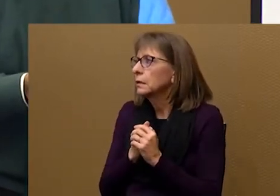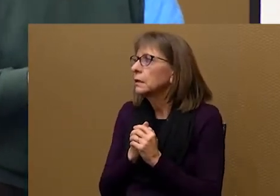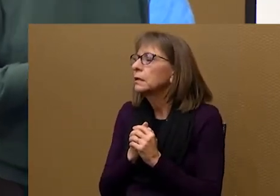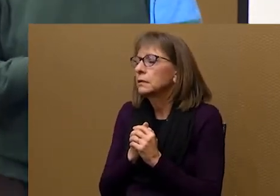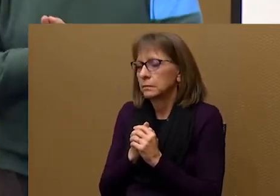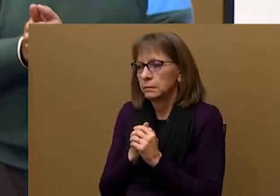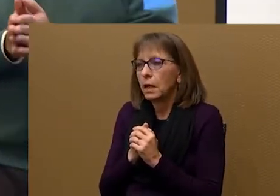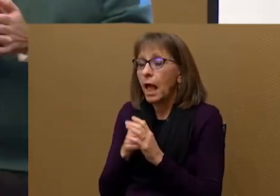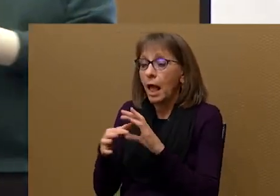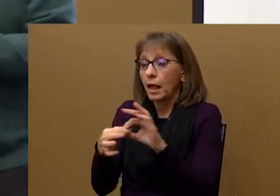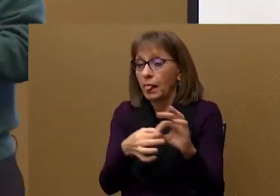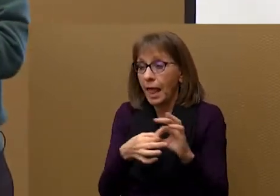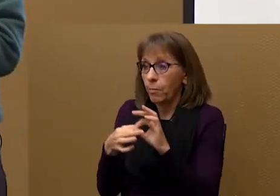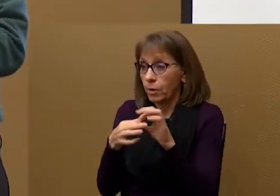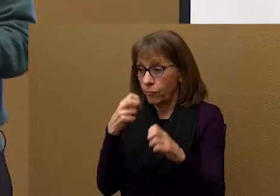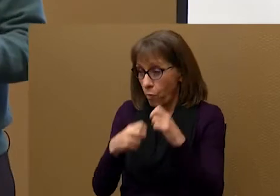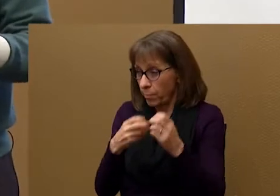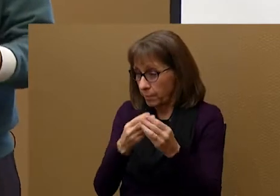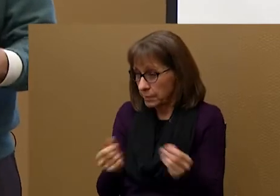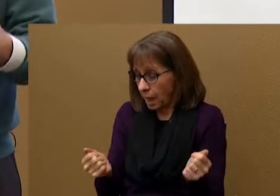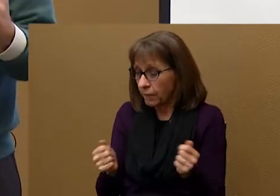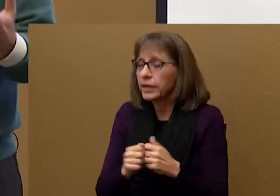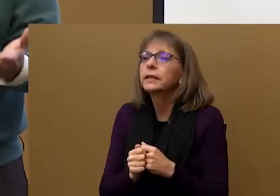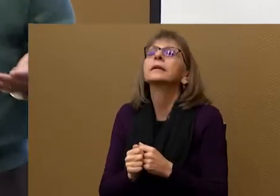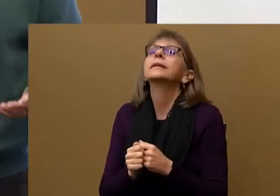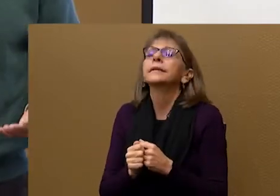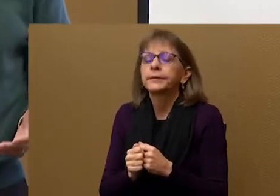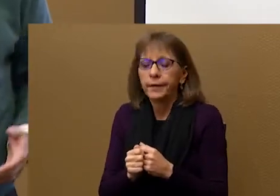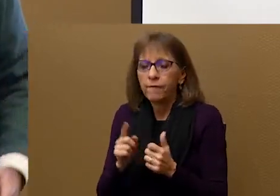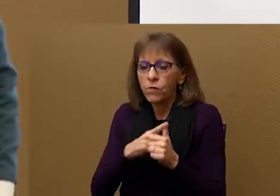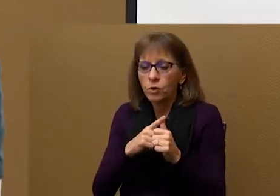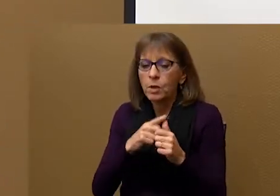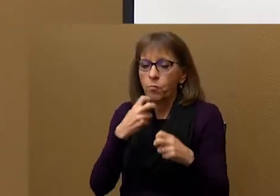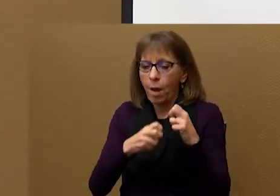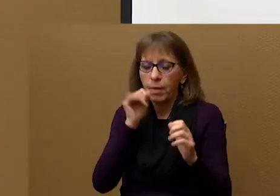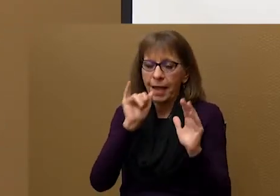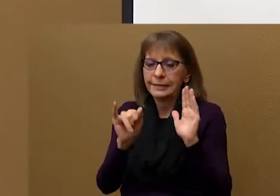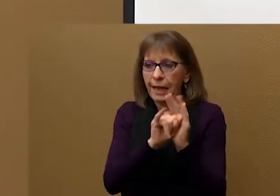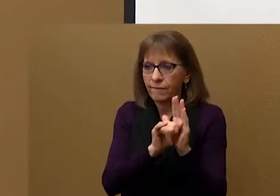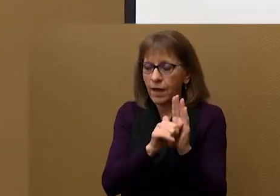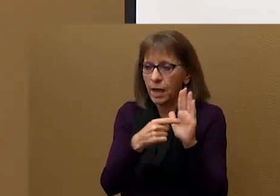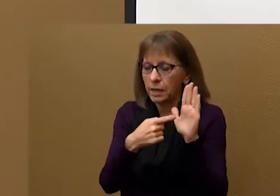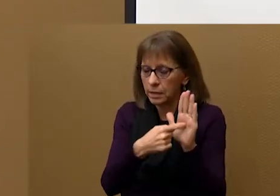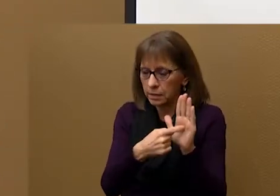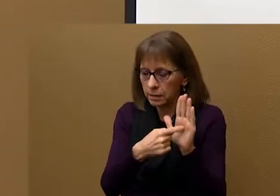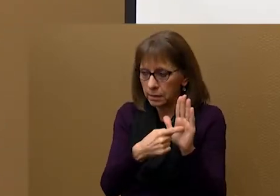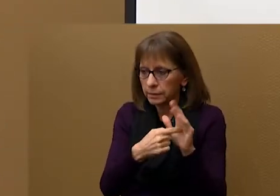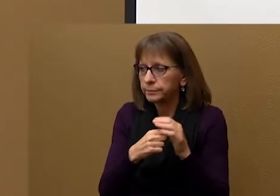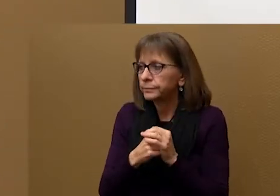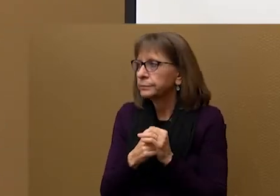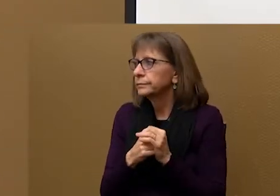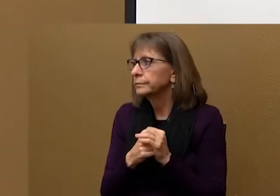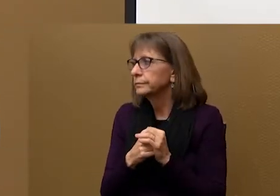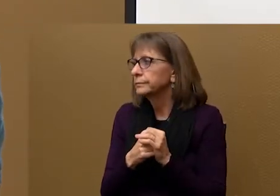collaborative problem solving, it's the identification of the problem. But I think in the world of